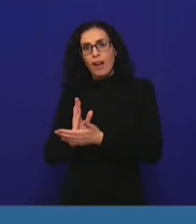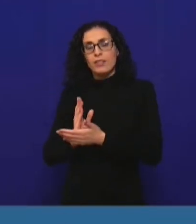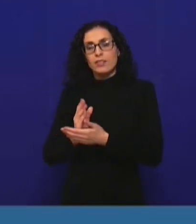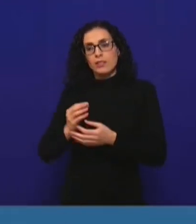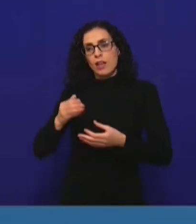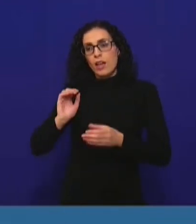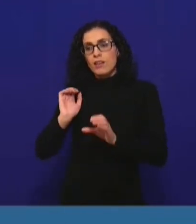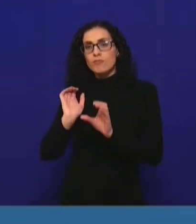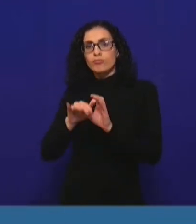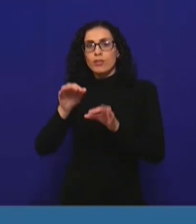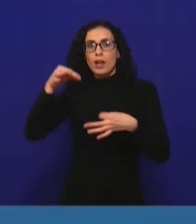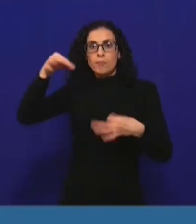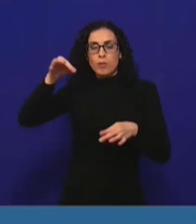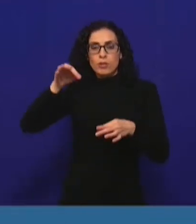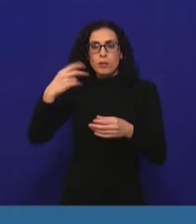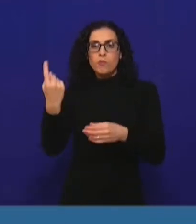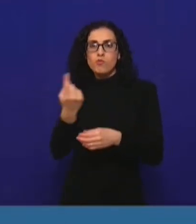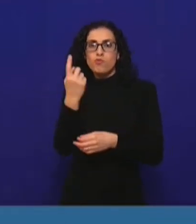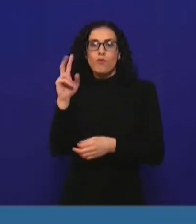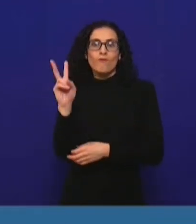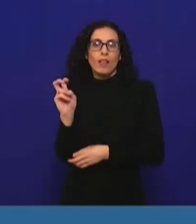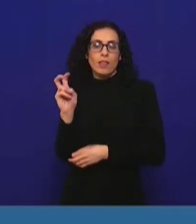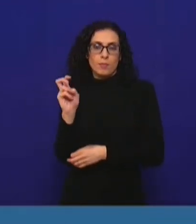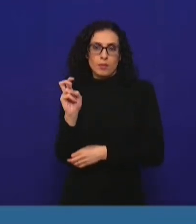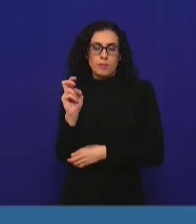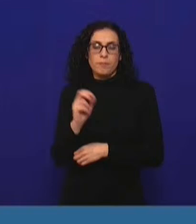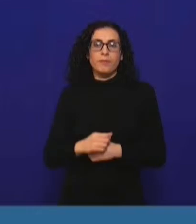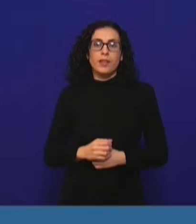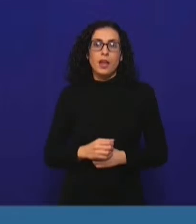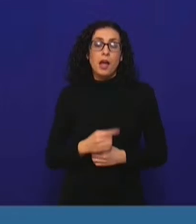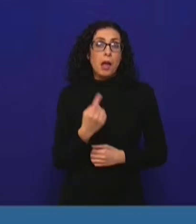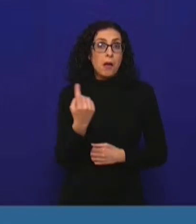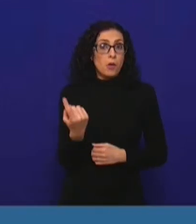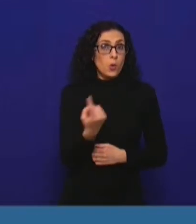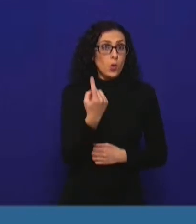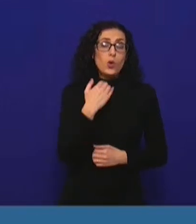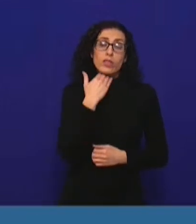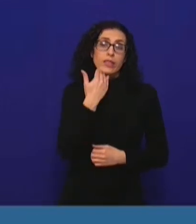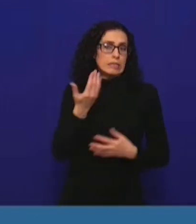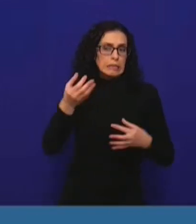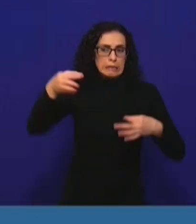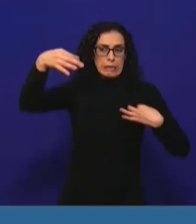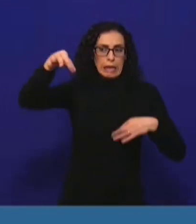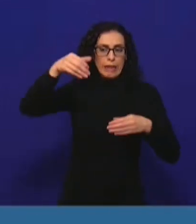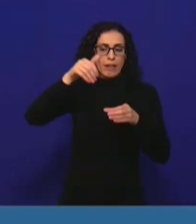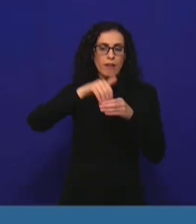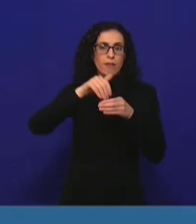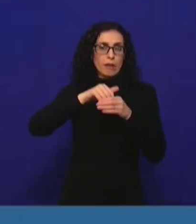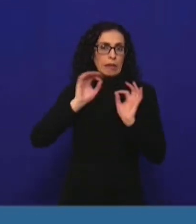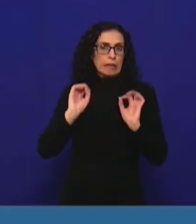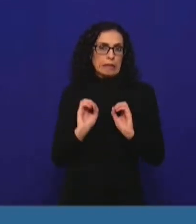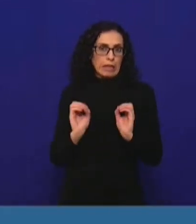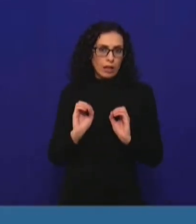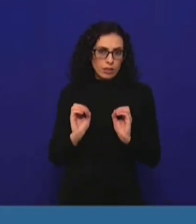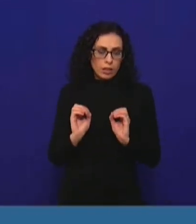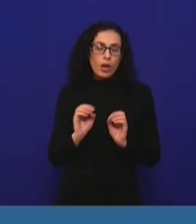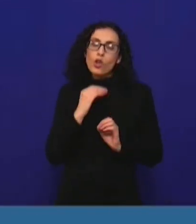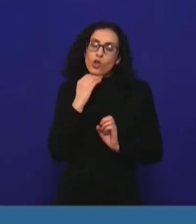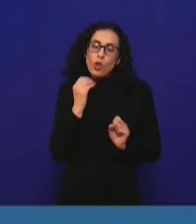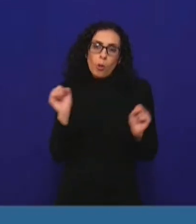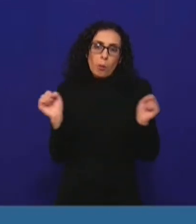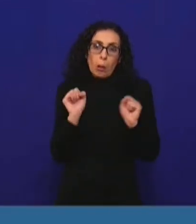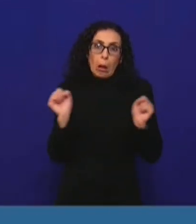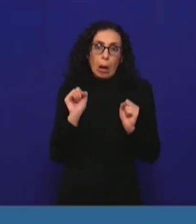for people who suffer from these conditions. For those people who haven't received the invitation as yet, kindly, there's no need